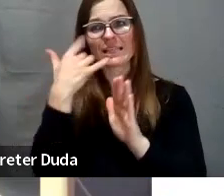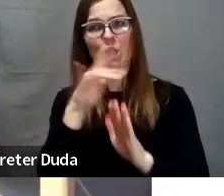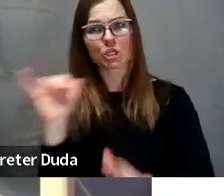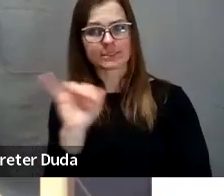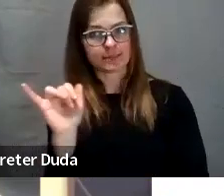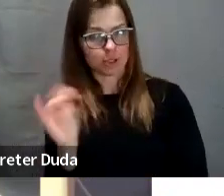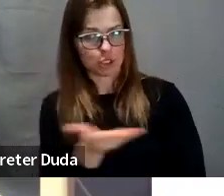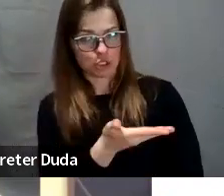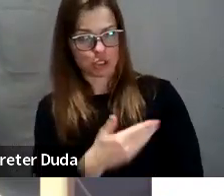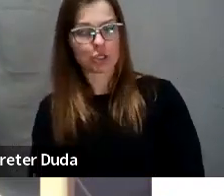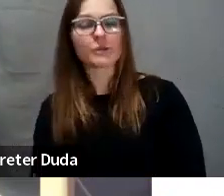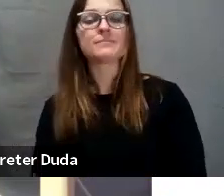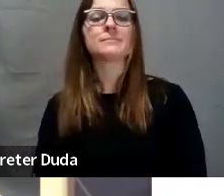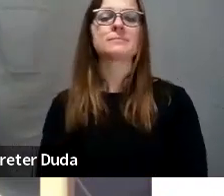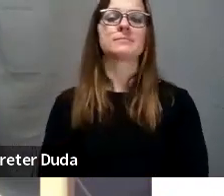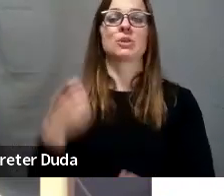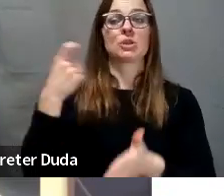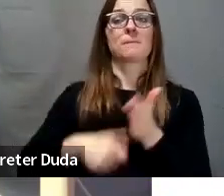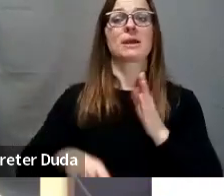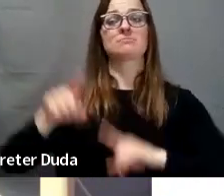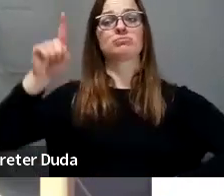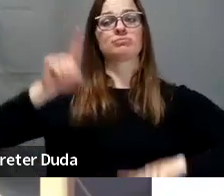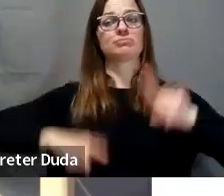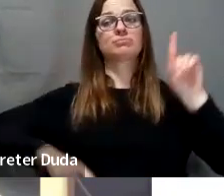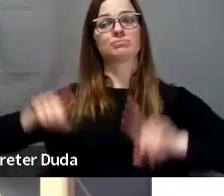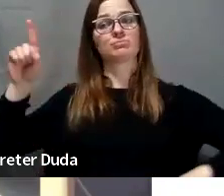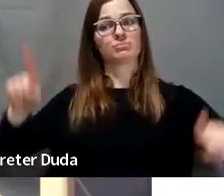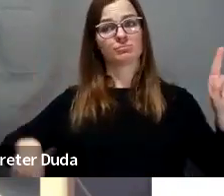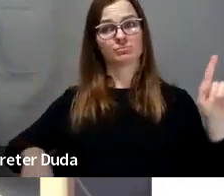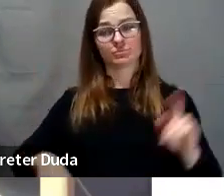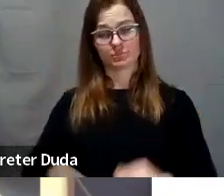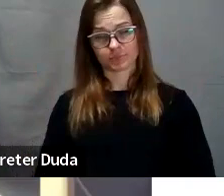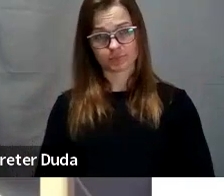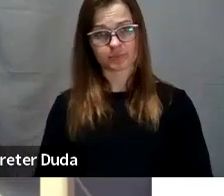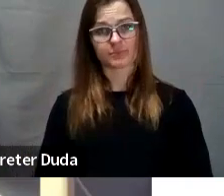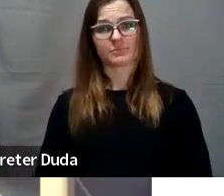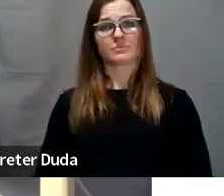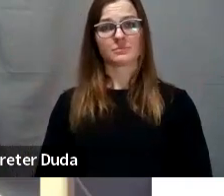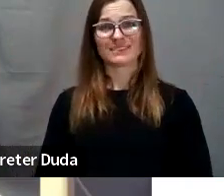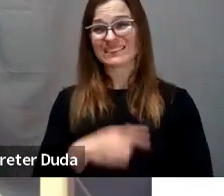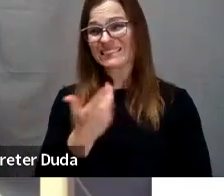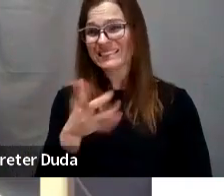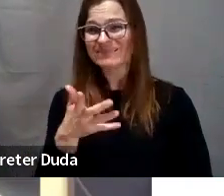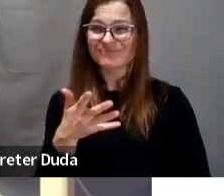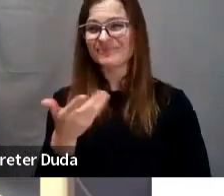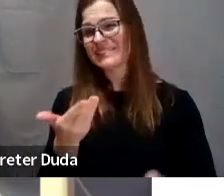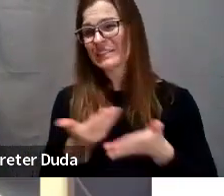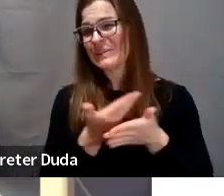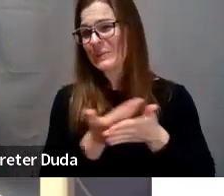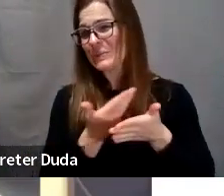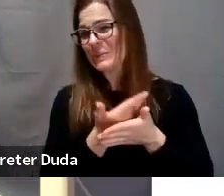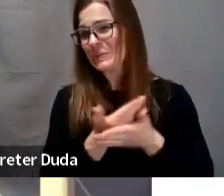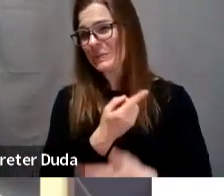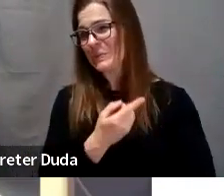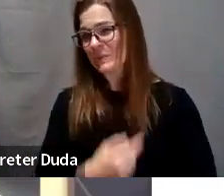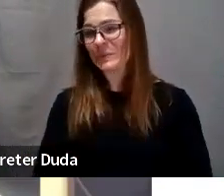and the price varies. So these are relatively new, and